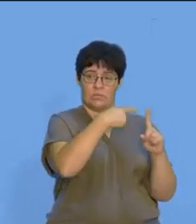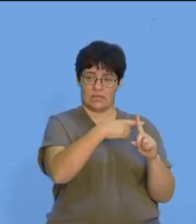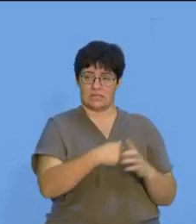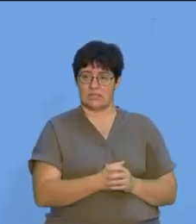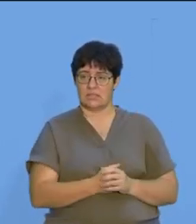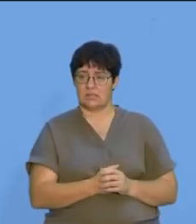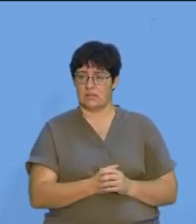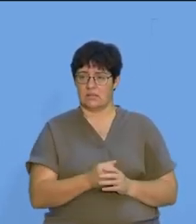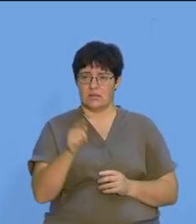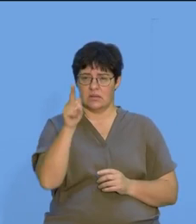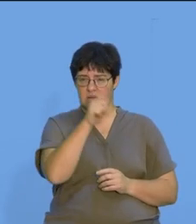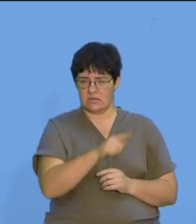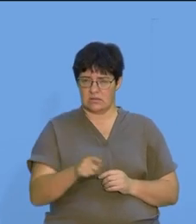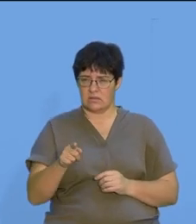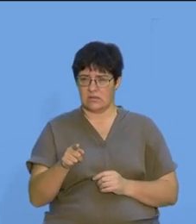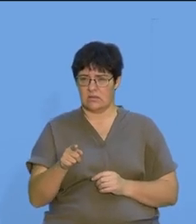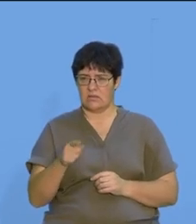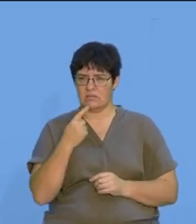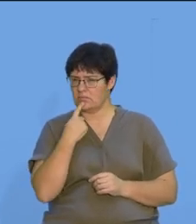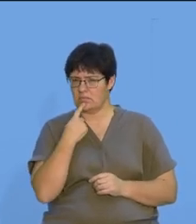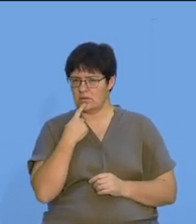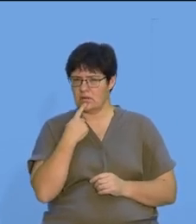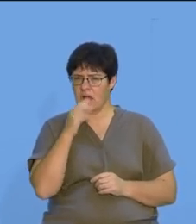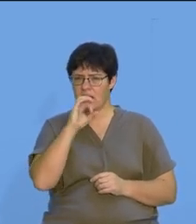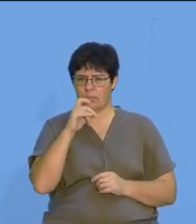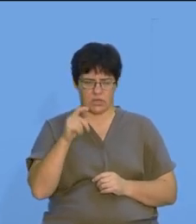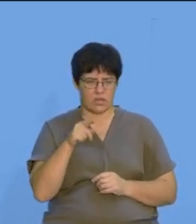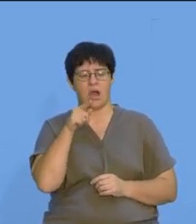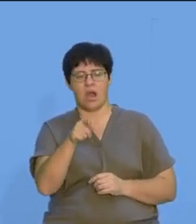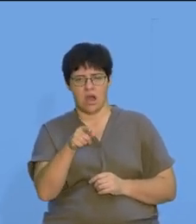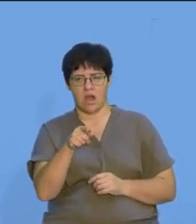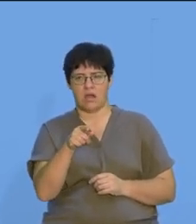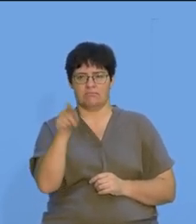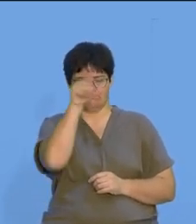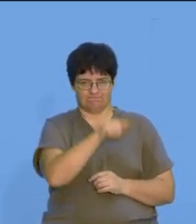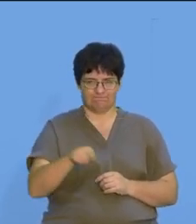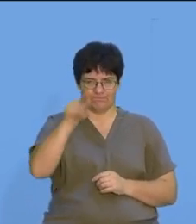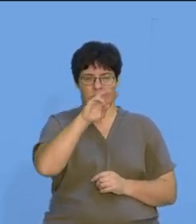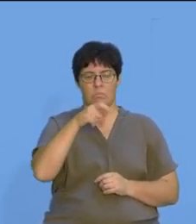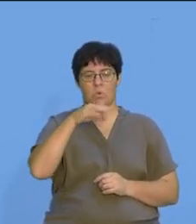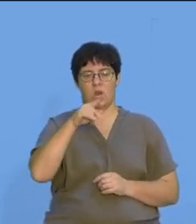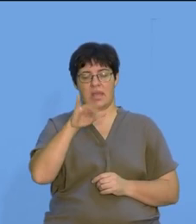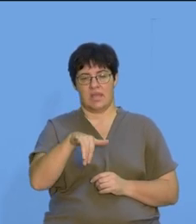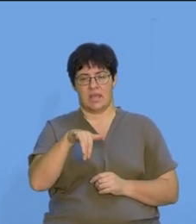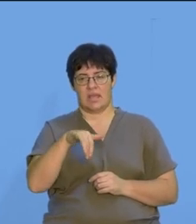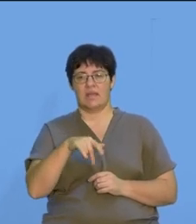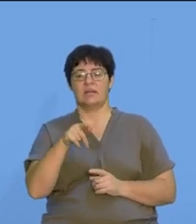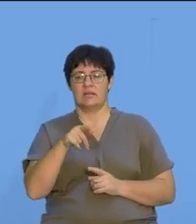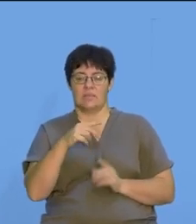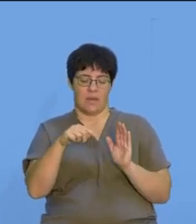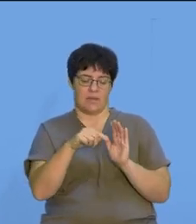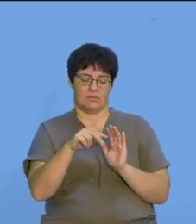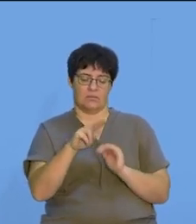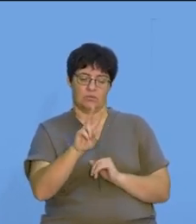calcium, okay? Okay, and then the calcium carbonate, where is the carbonate ion? This is a polyatomic ion,